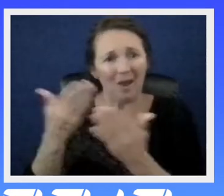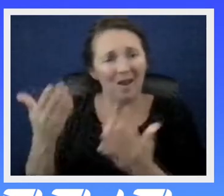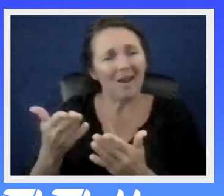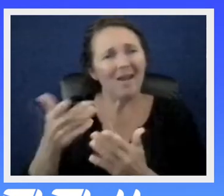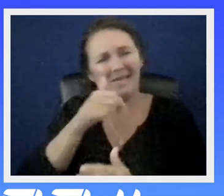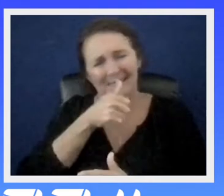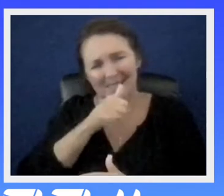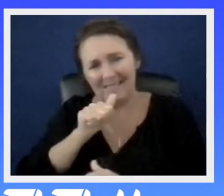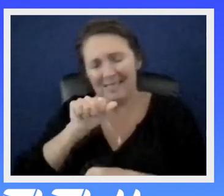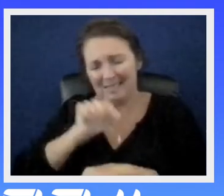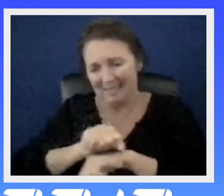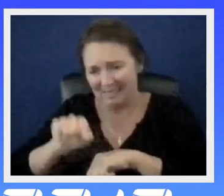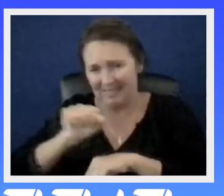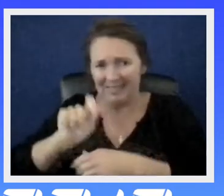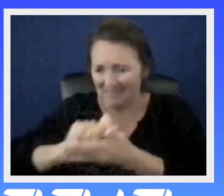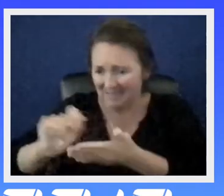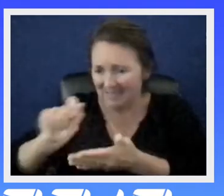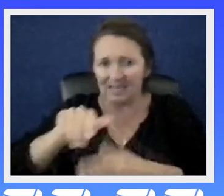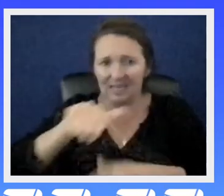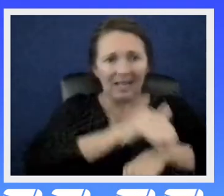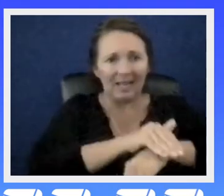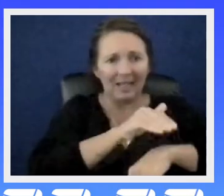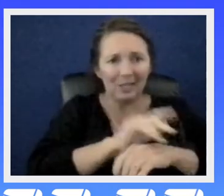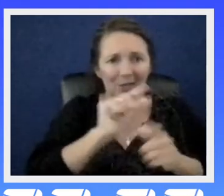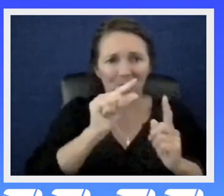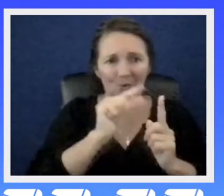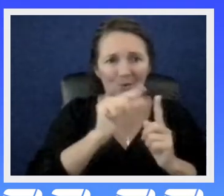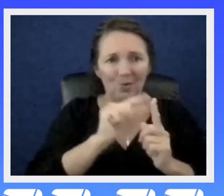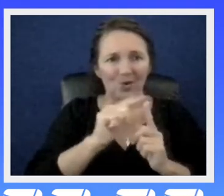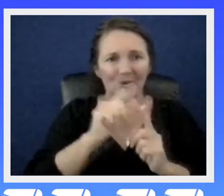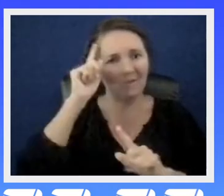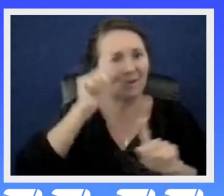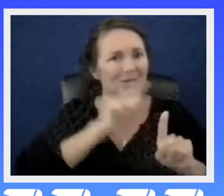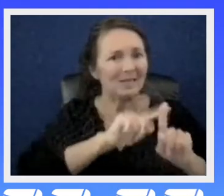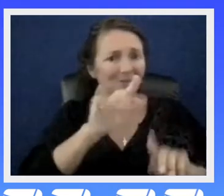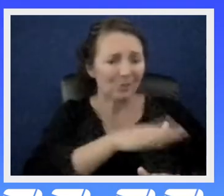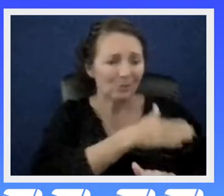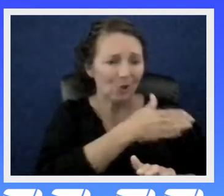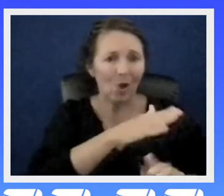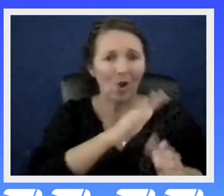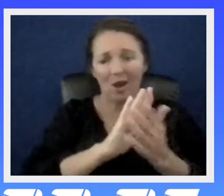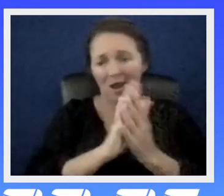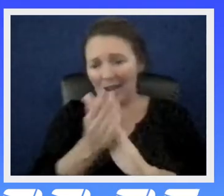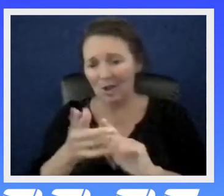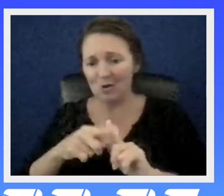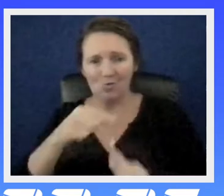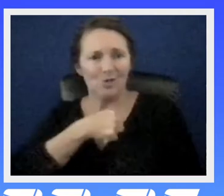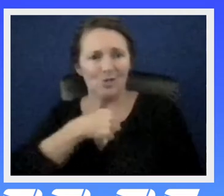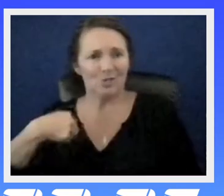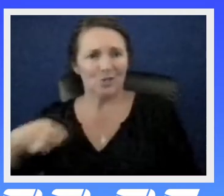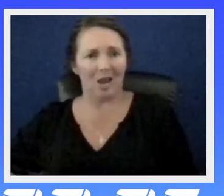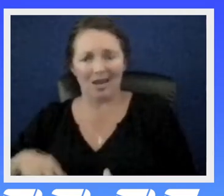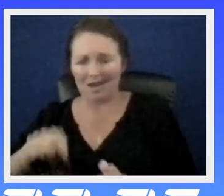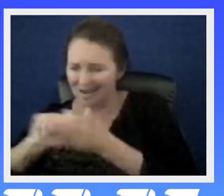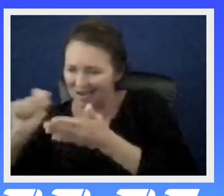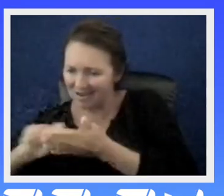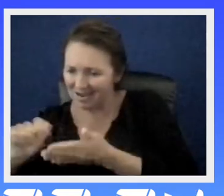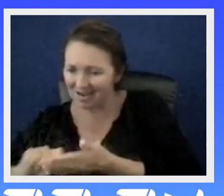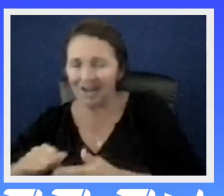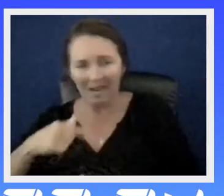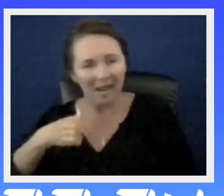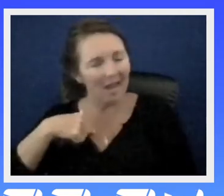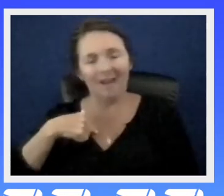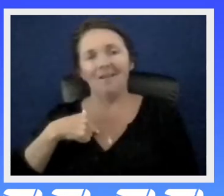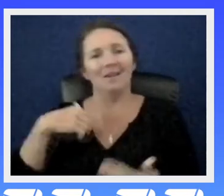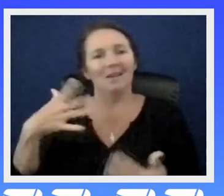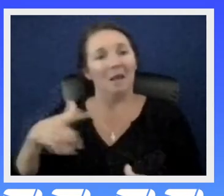transcribing the English words of Portia and Bess into Chinese on top of it. And I just got to play piano